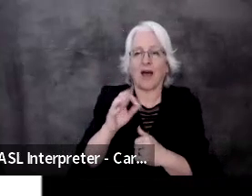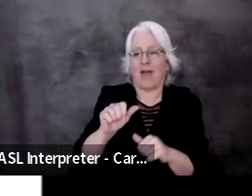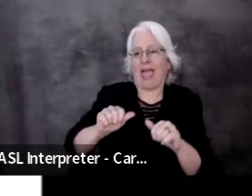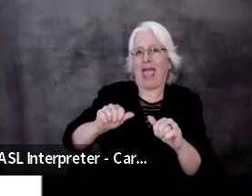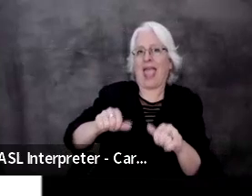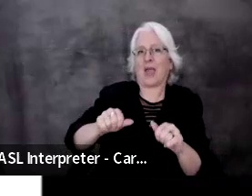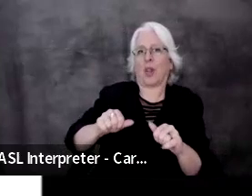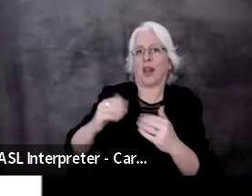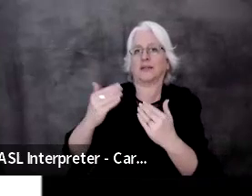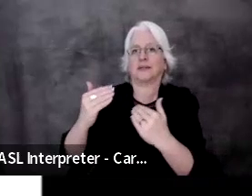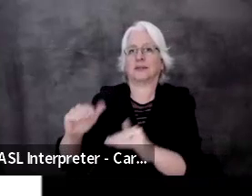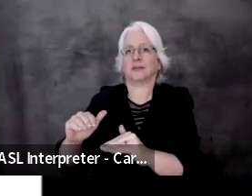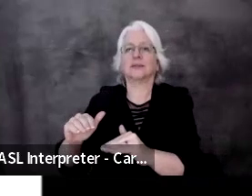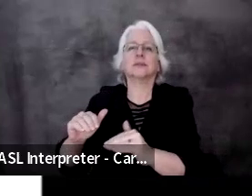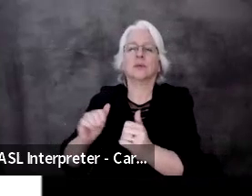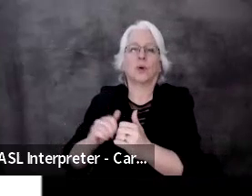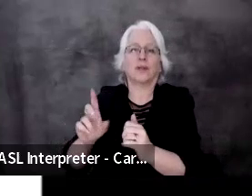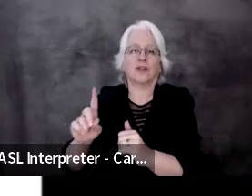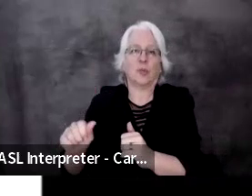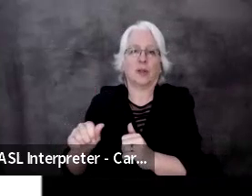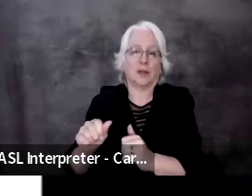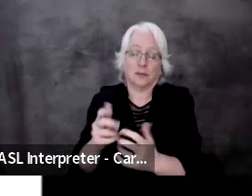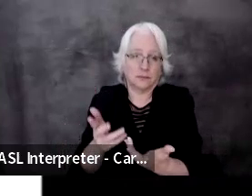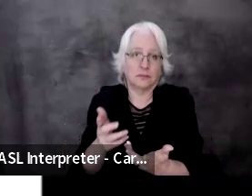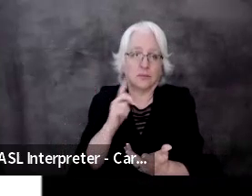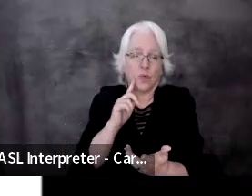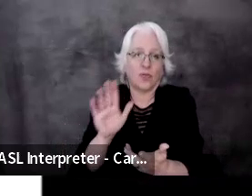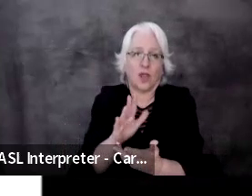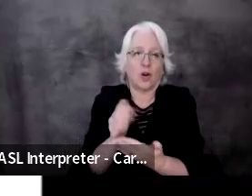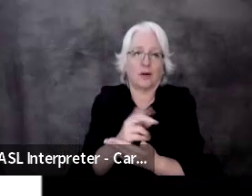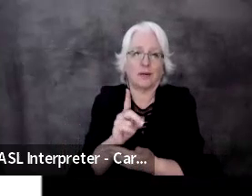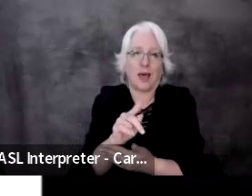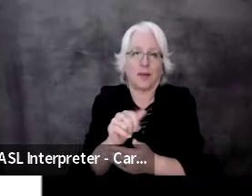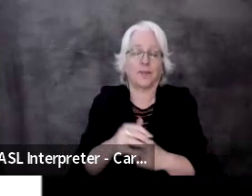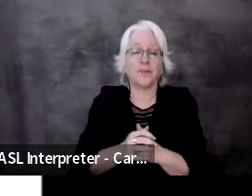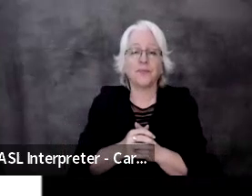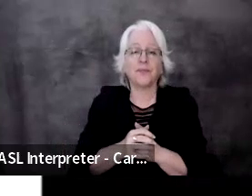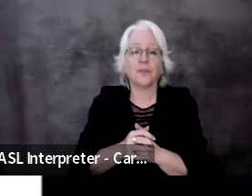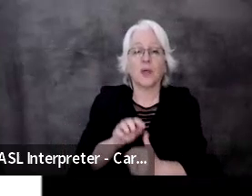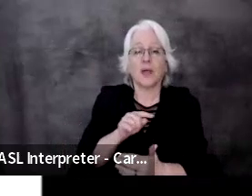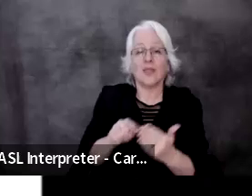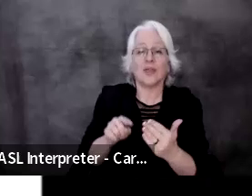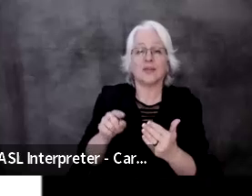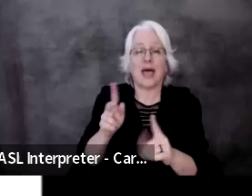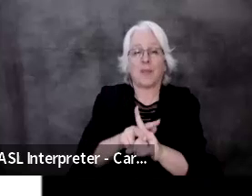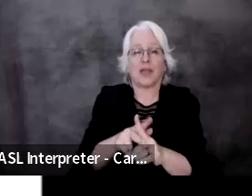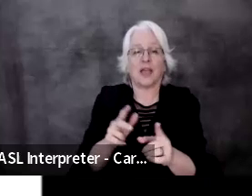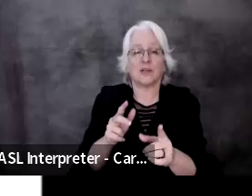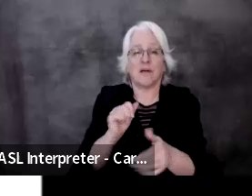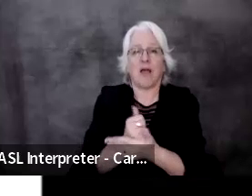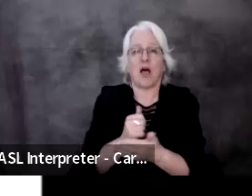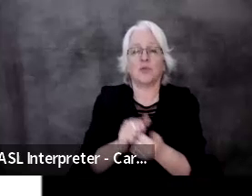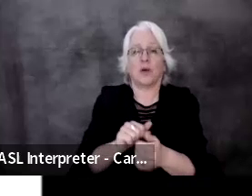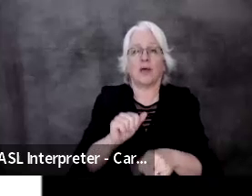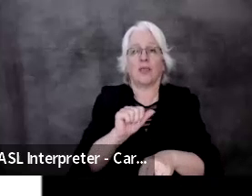barrier that people with disability have to face on a day-to-day basis. These applications help with task automation and making